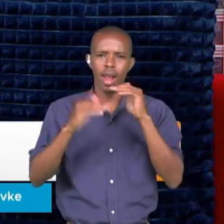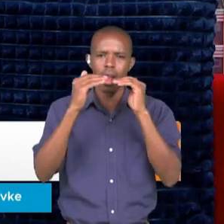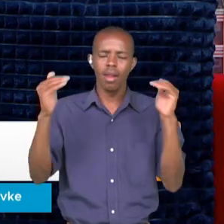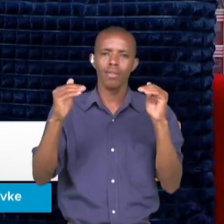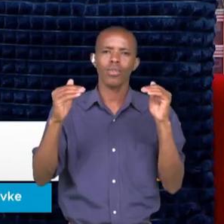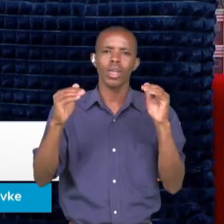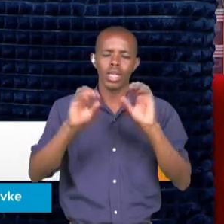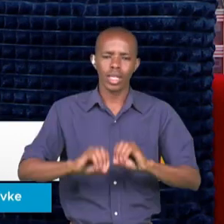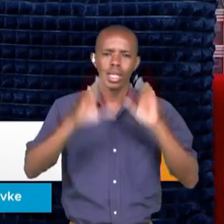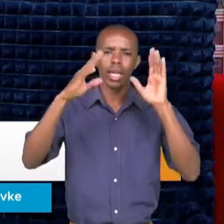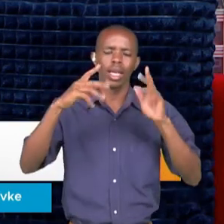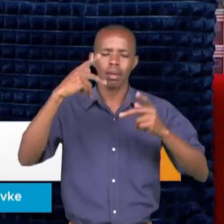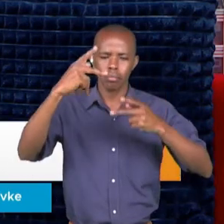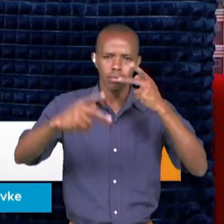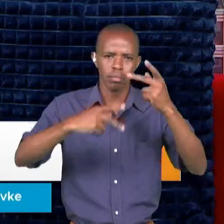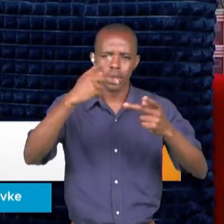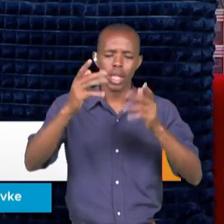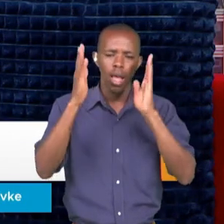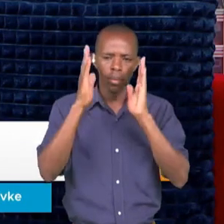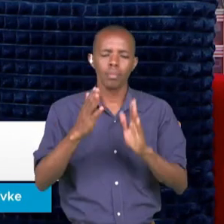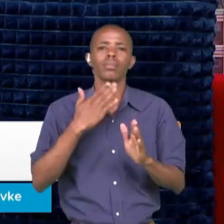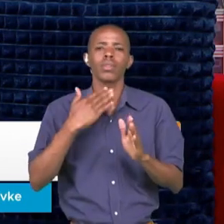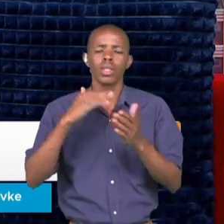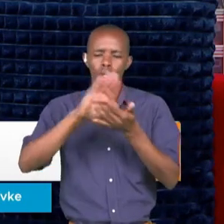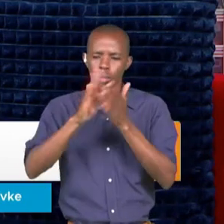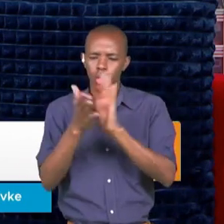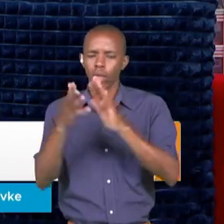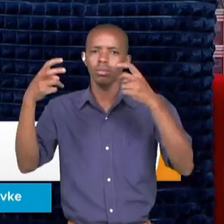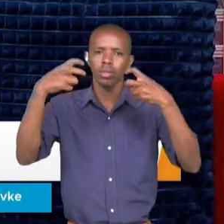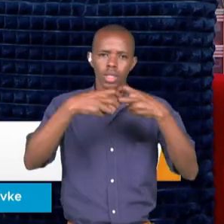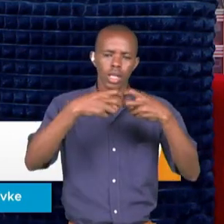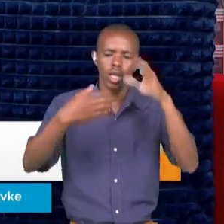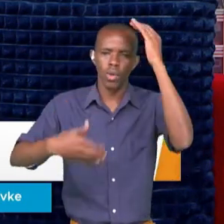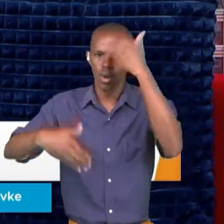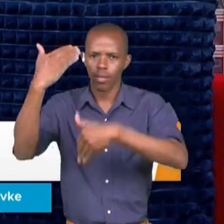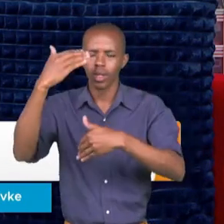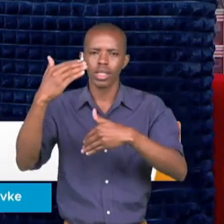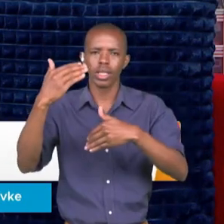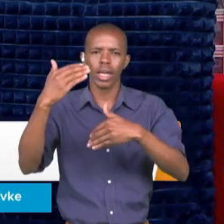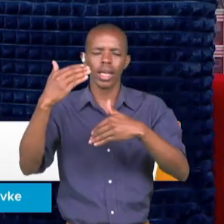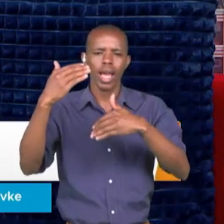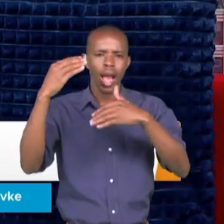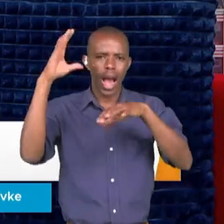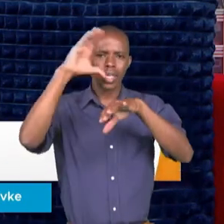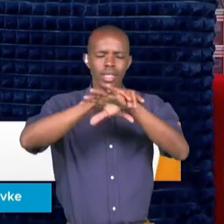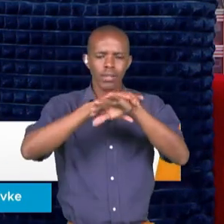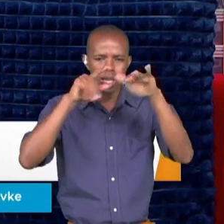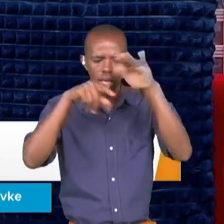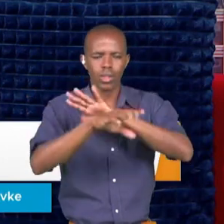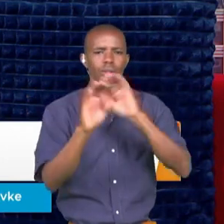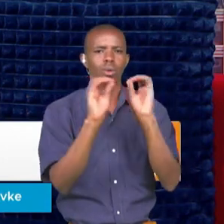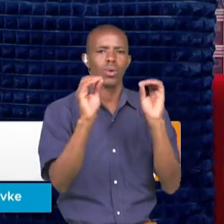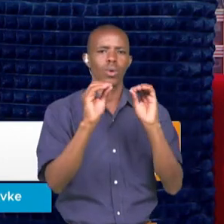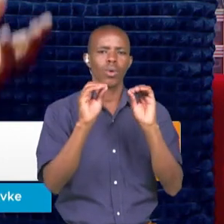it's a very clear progression, and maybe this person who wanted to be an engineer at the university and they didn't get that entry, they